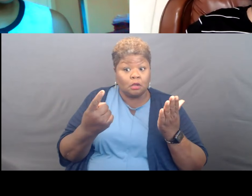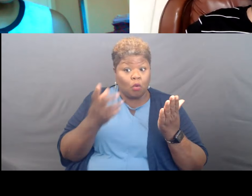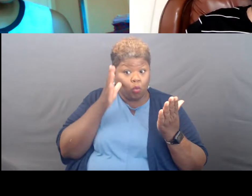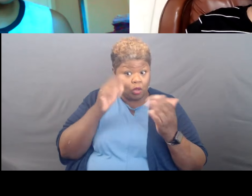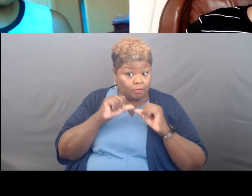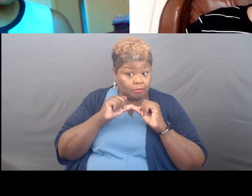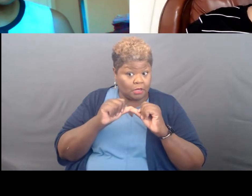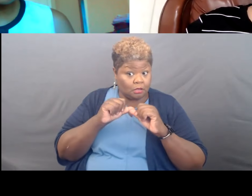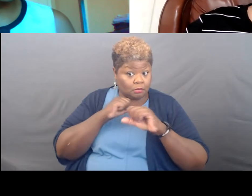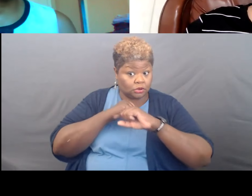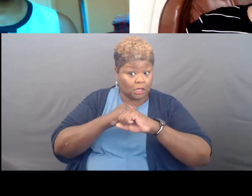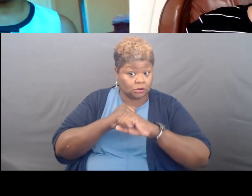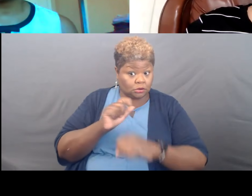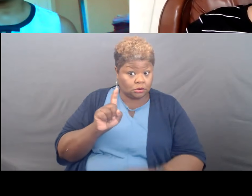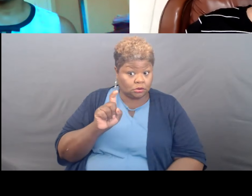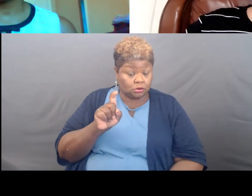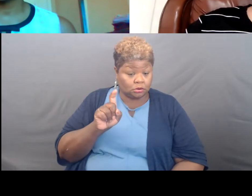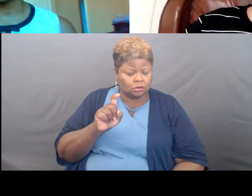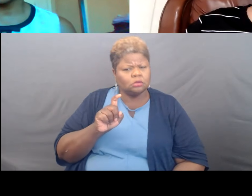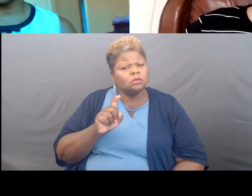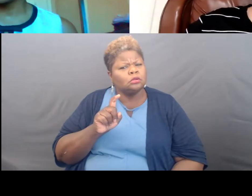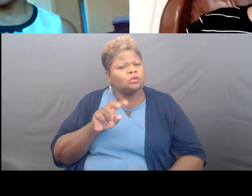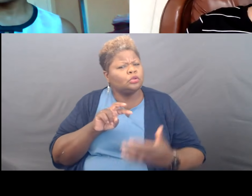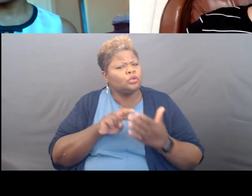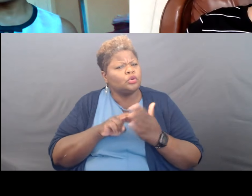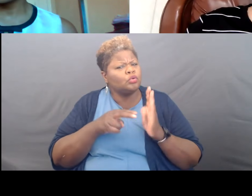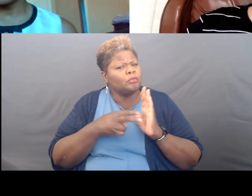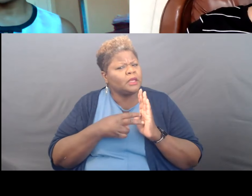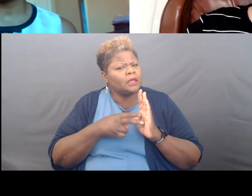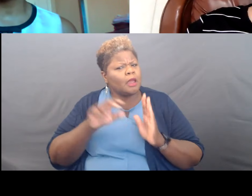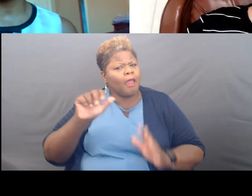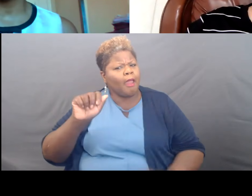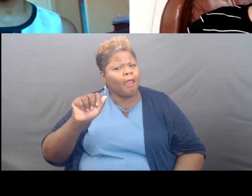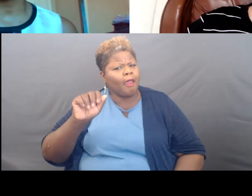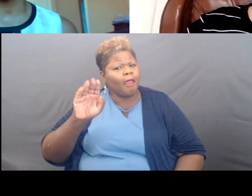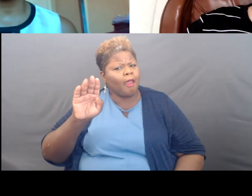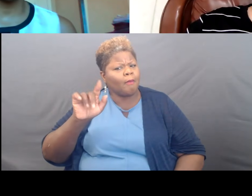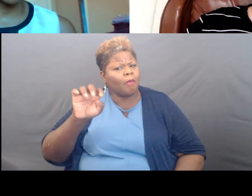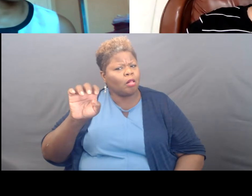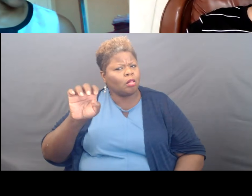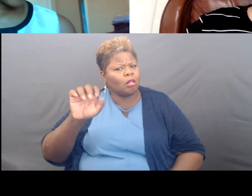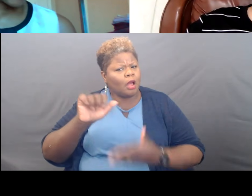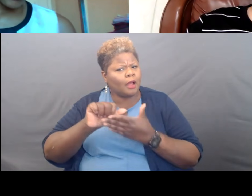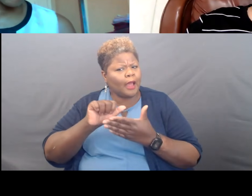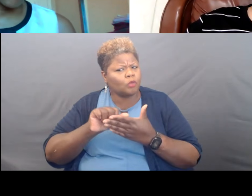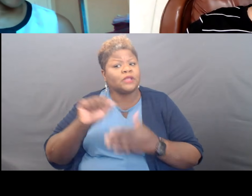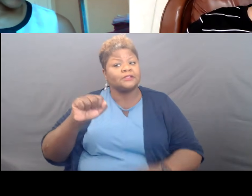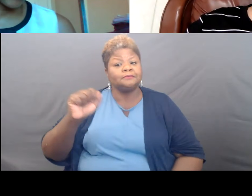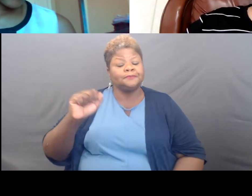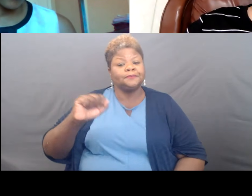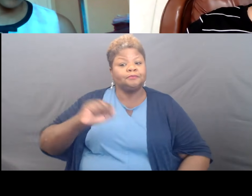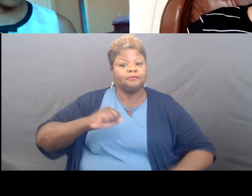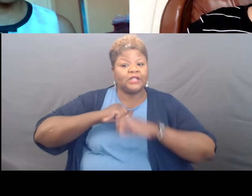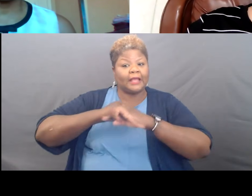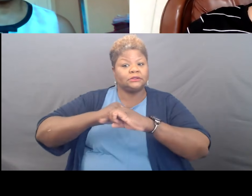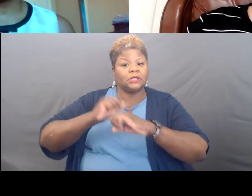protected? You're saying if you're transferring ABLE accounts, we're talking about transferring ABLE accounts, yes, it's going to be